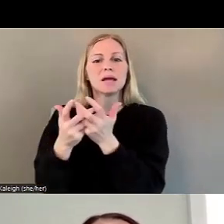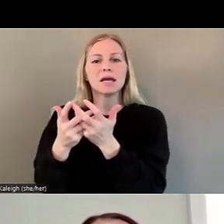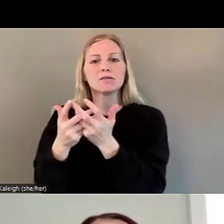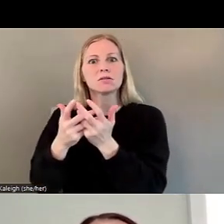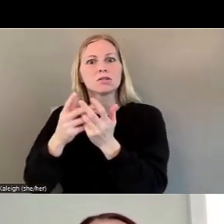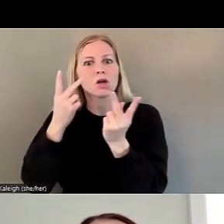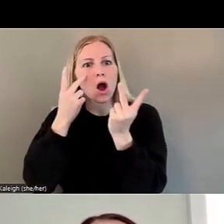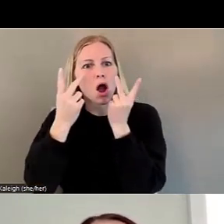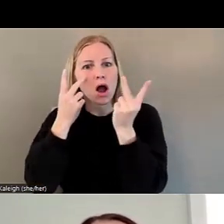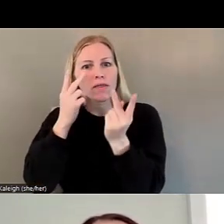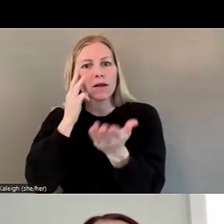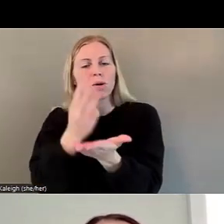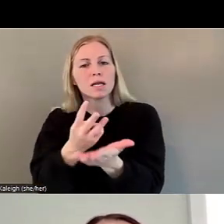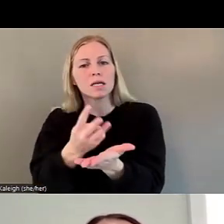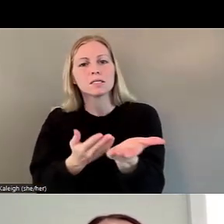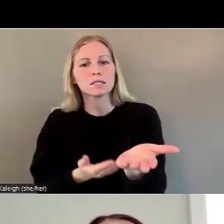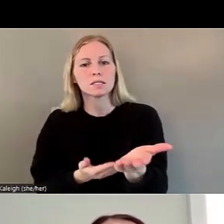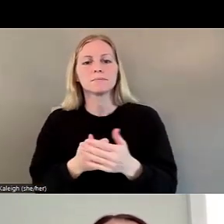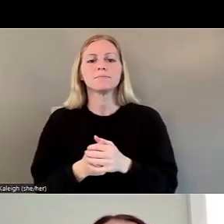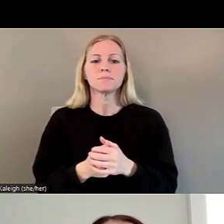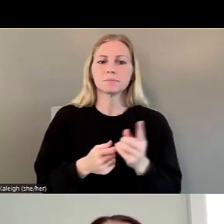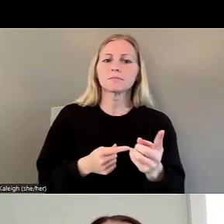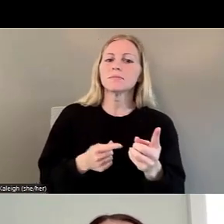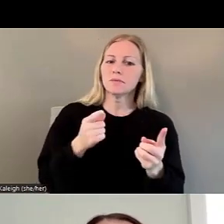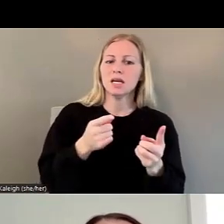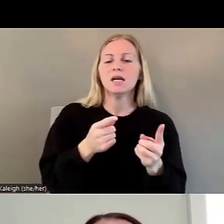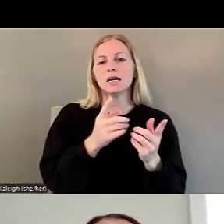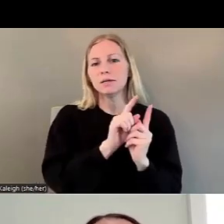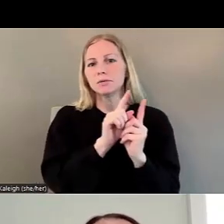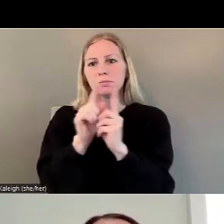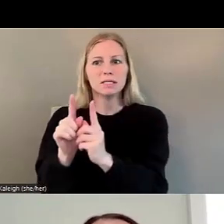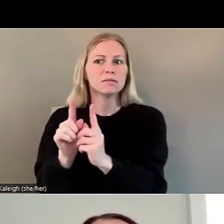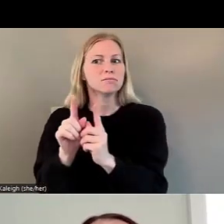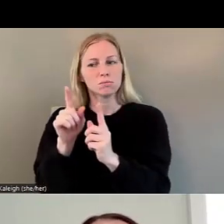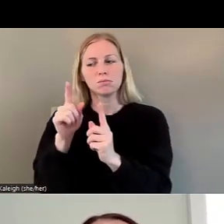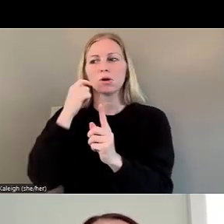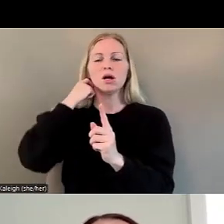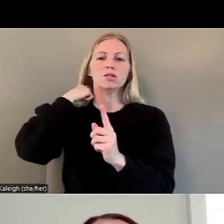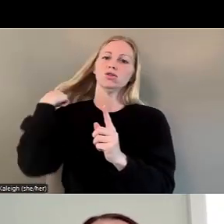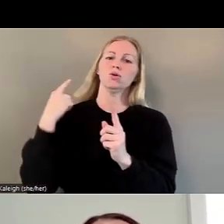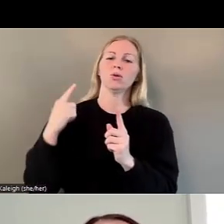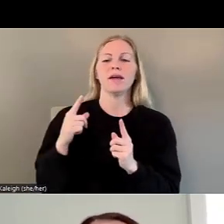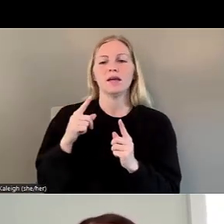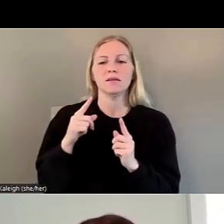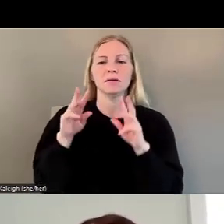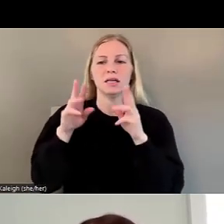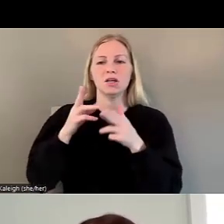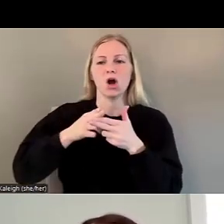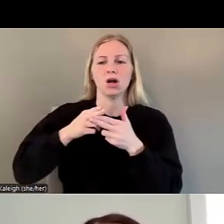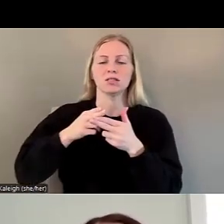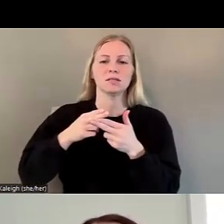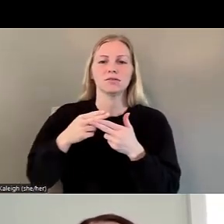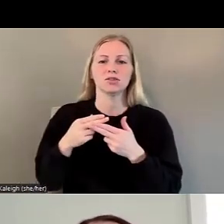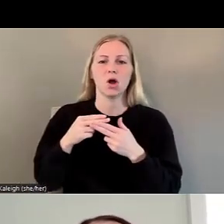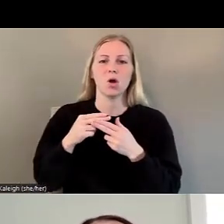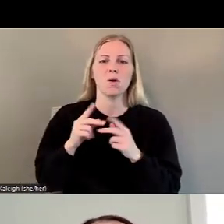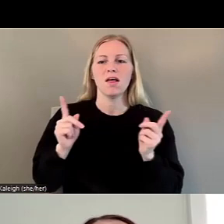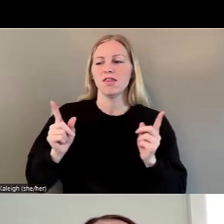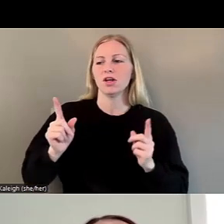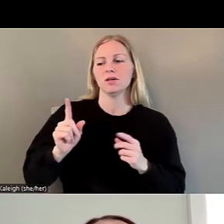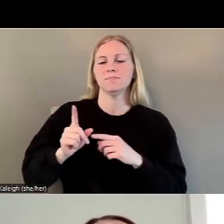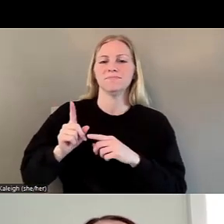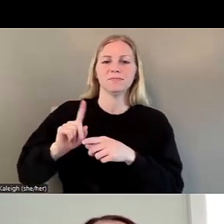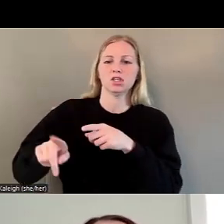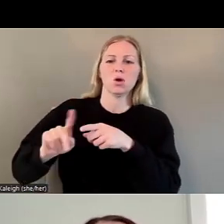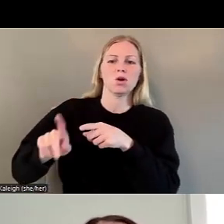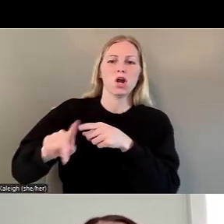when they were being carried to what he called the naughty room. I don't think that we consider this piece enough when we talk about these rooms. I